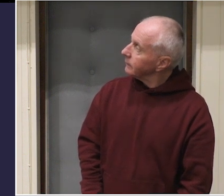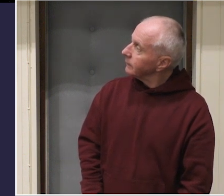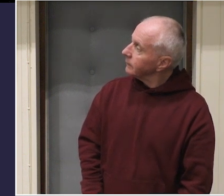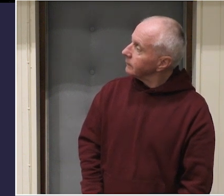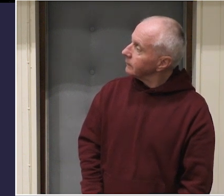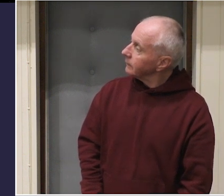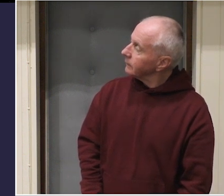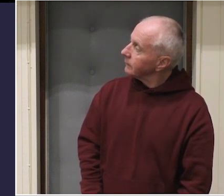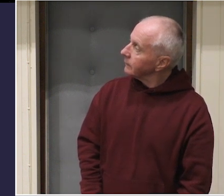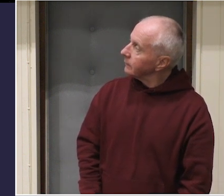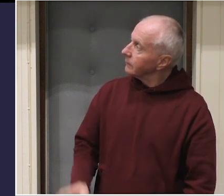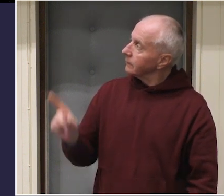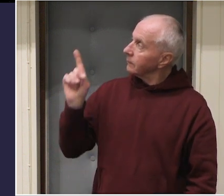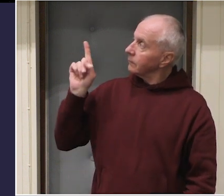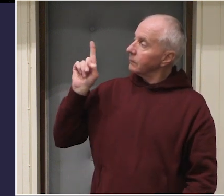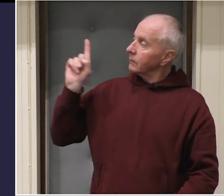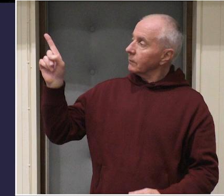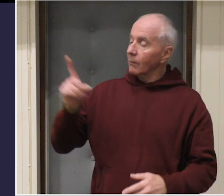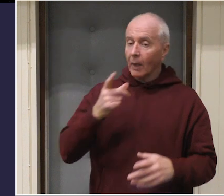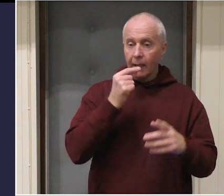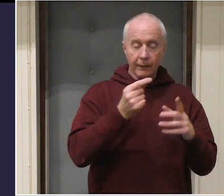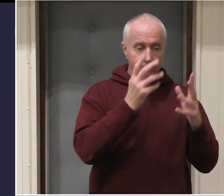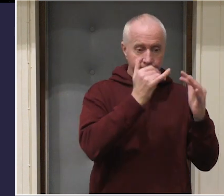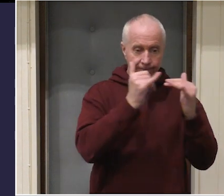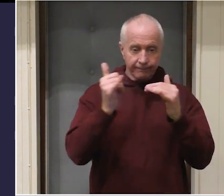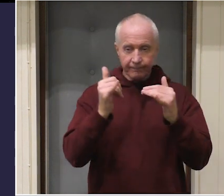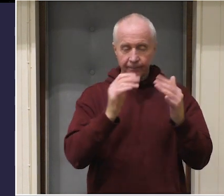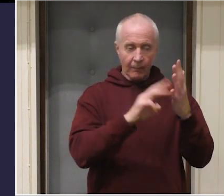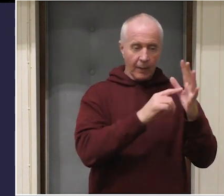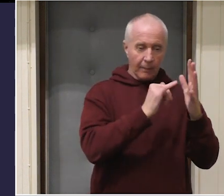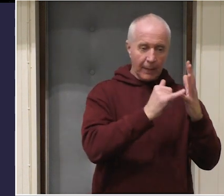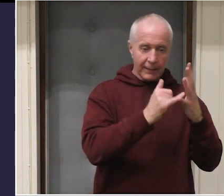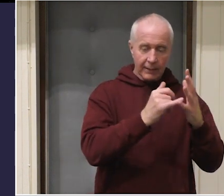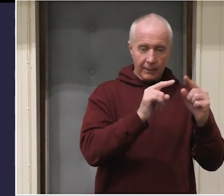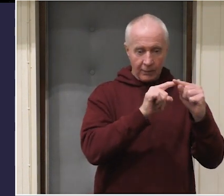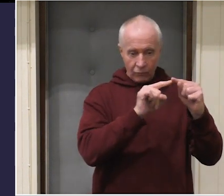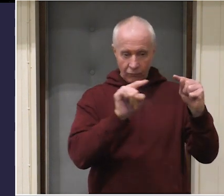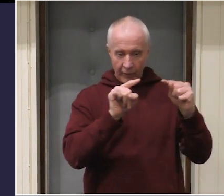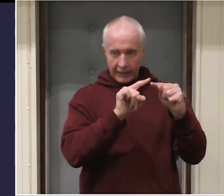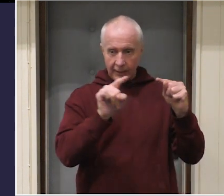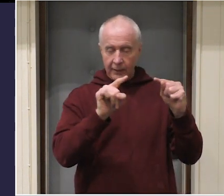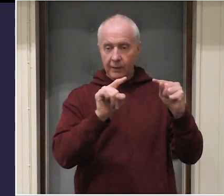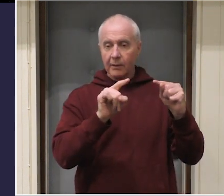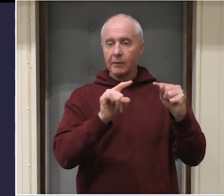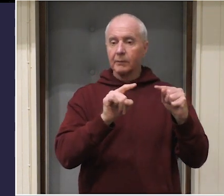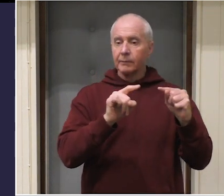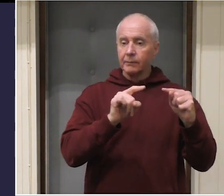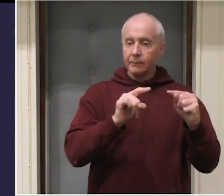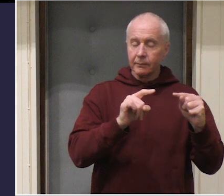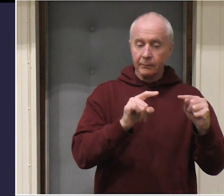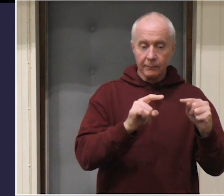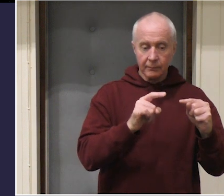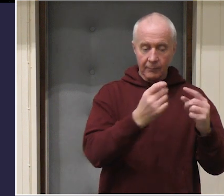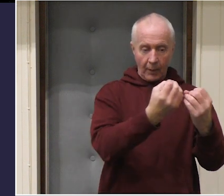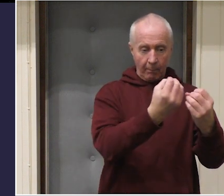And so, what we can do is we can go and measure the masses and radii, we can measure the pulsations, and we can then use the fact it's a